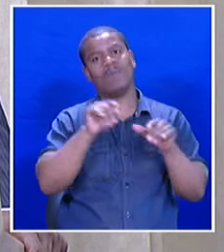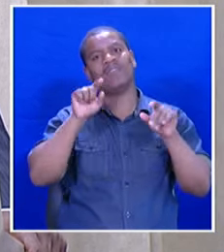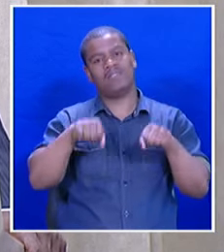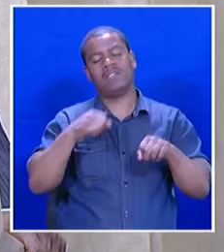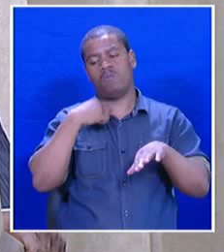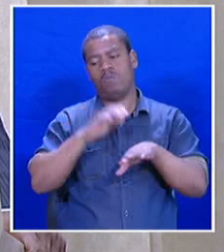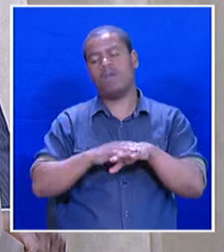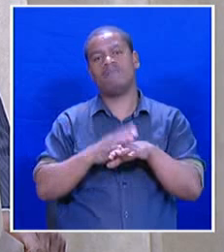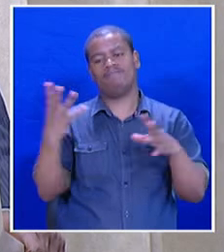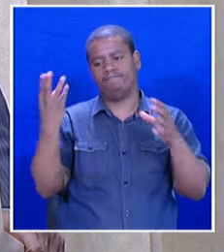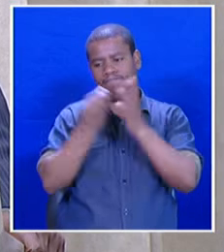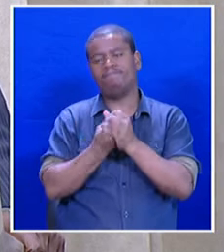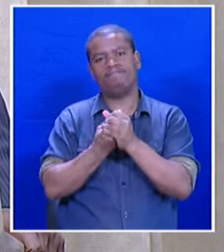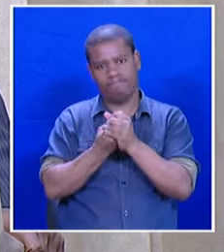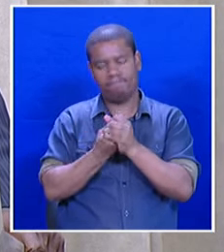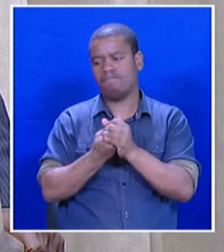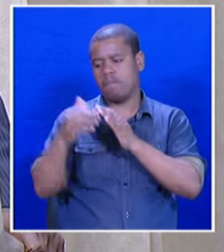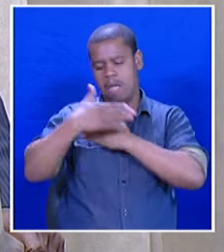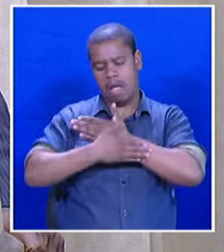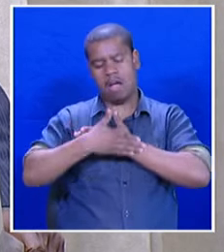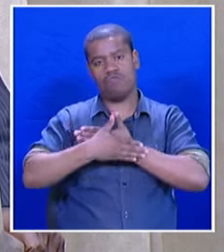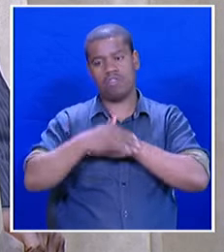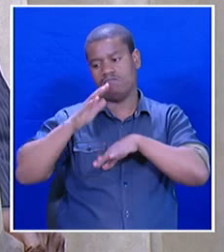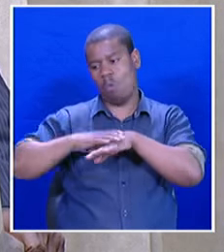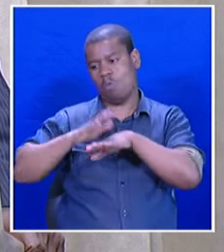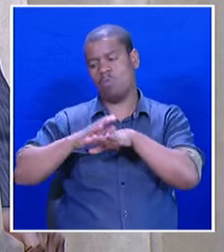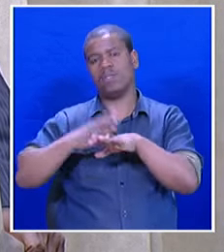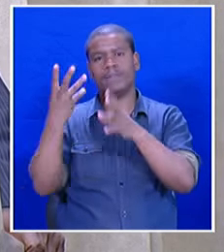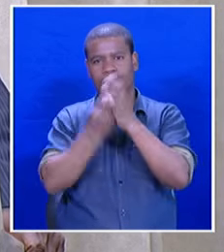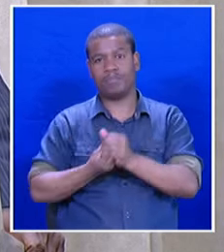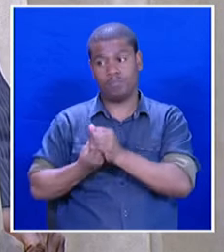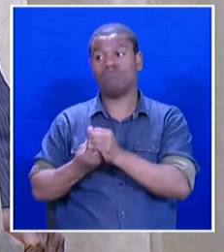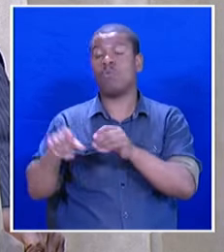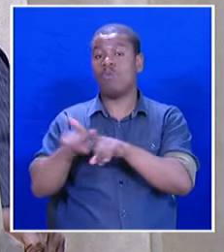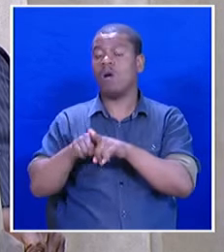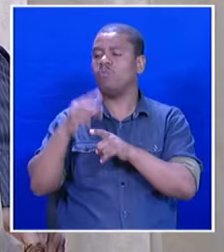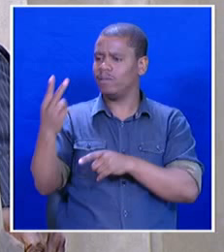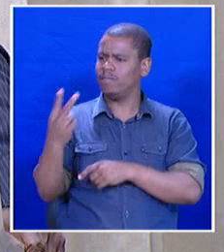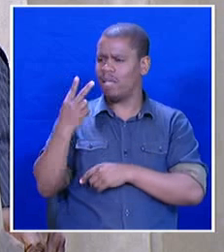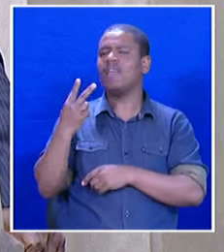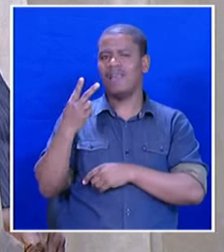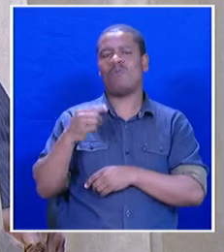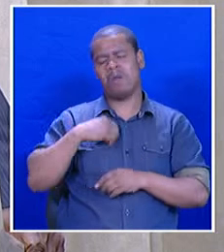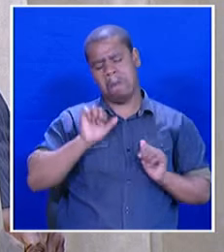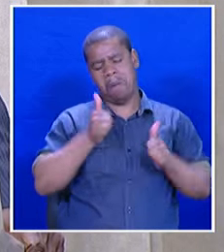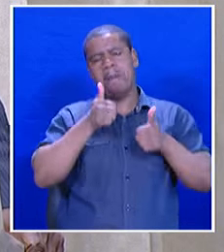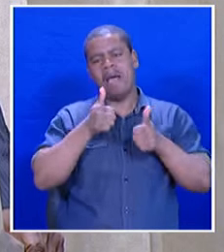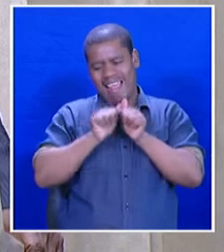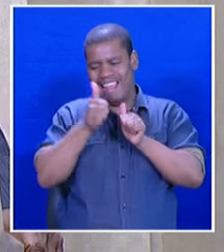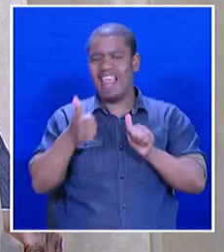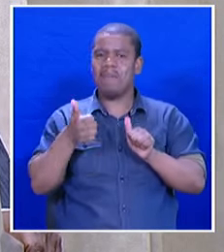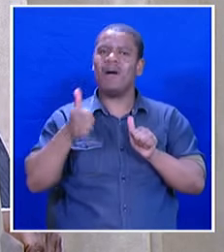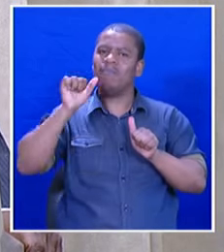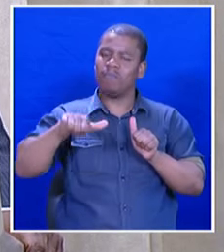of other countries so that we are seen as a good neighbor, an ideal neighbor, and